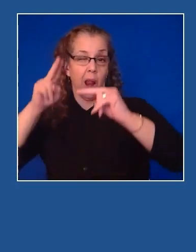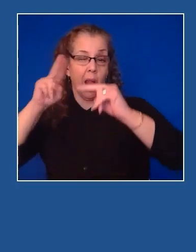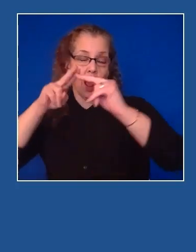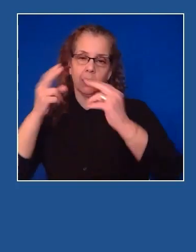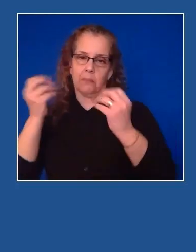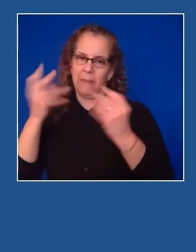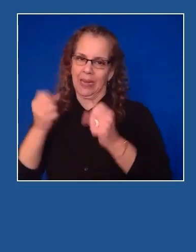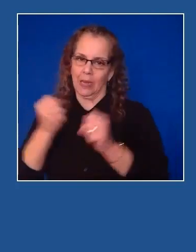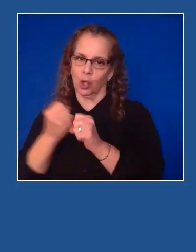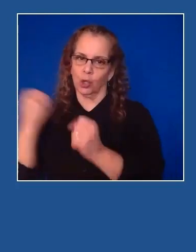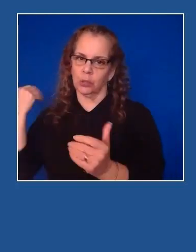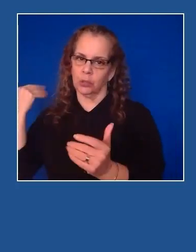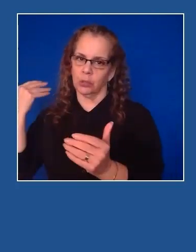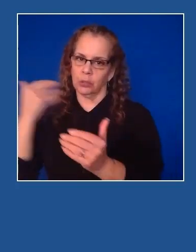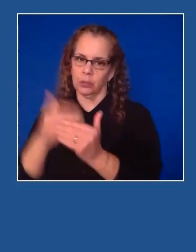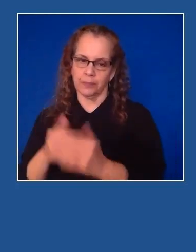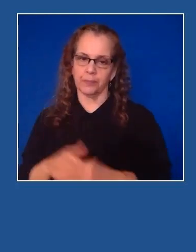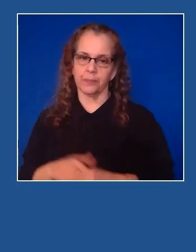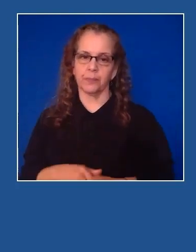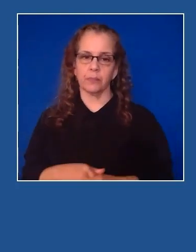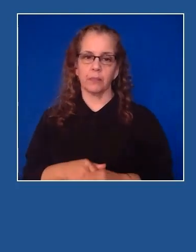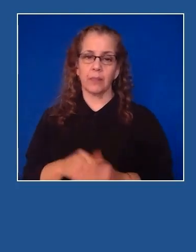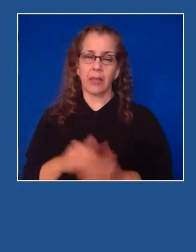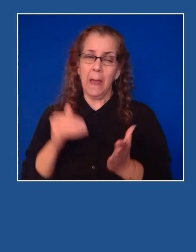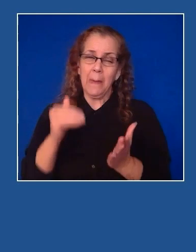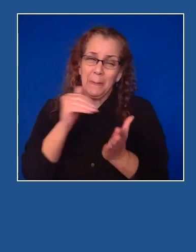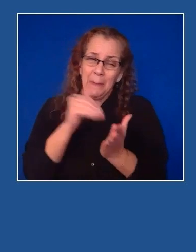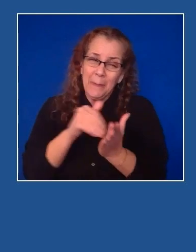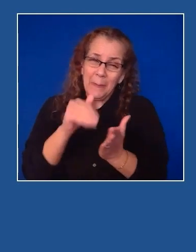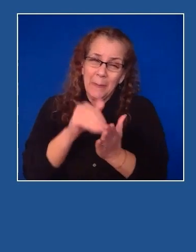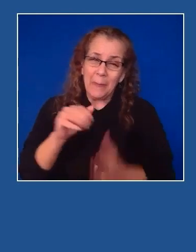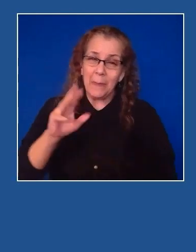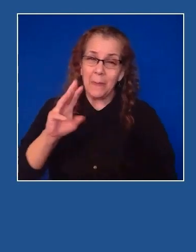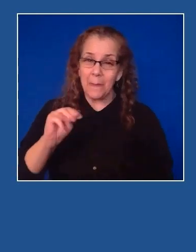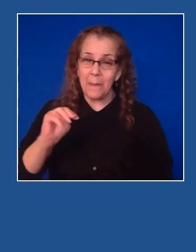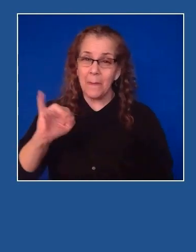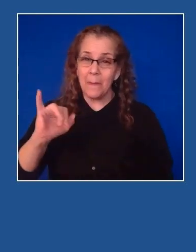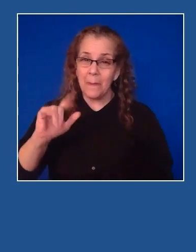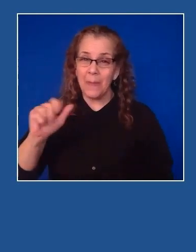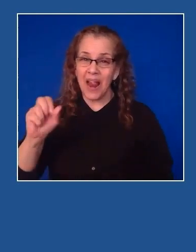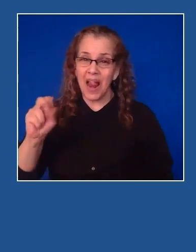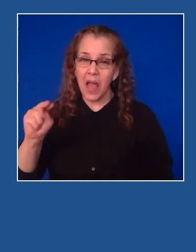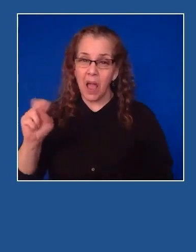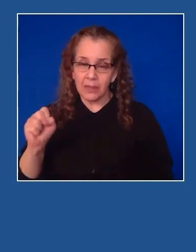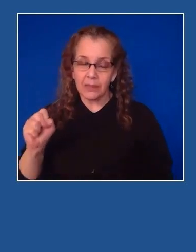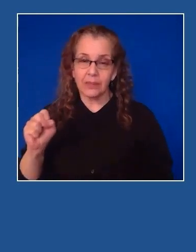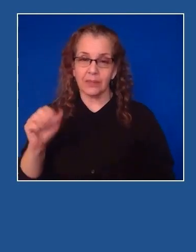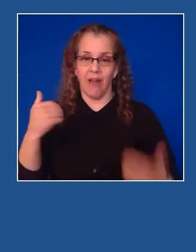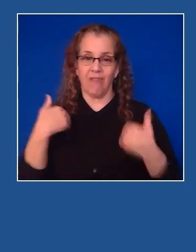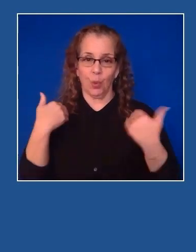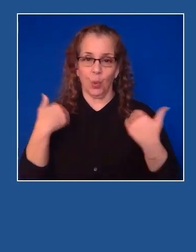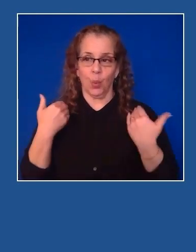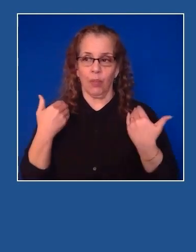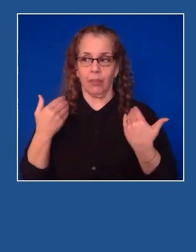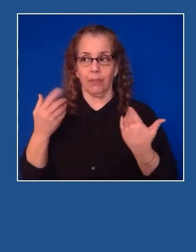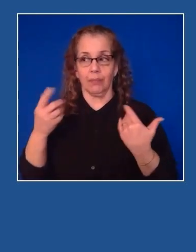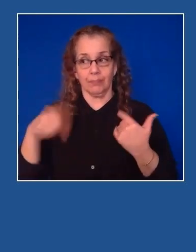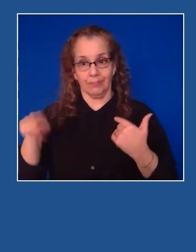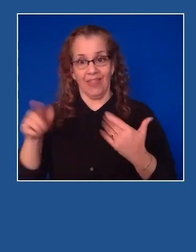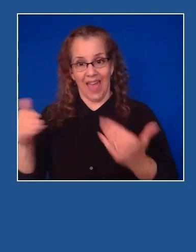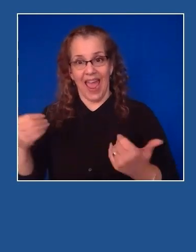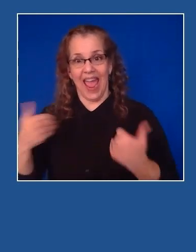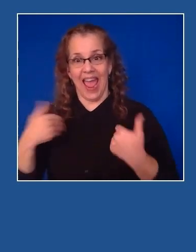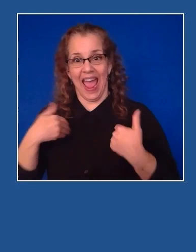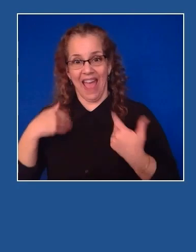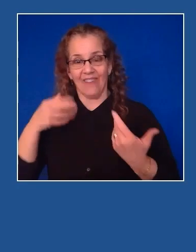course, these millions of youth in particular, and young adults in particular, also have parents and siblings and grandparents